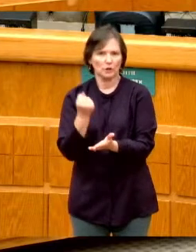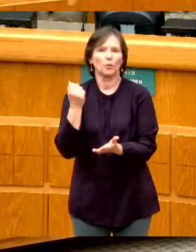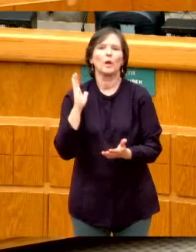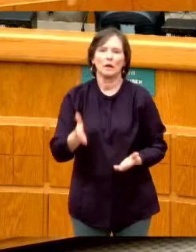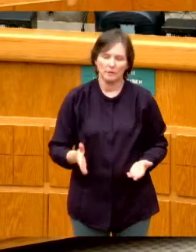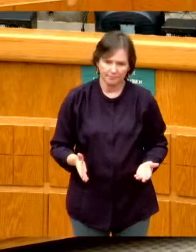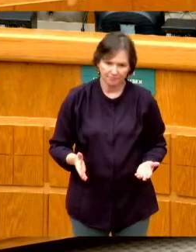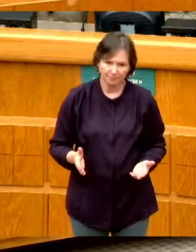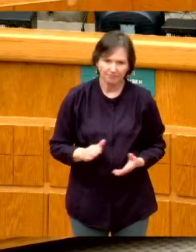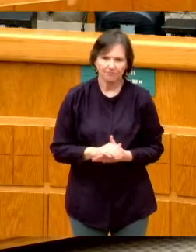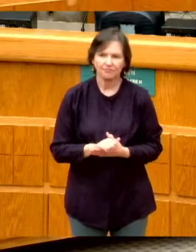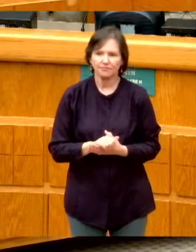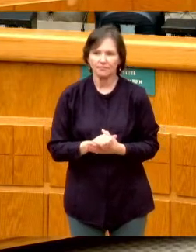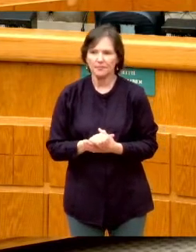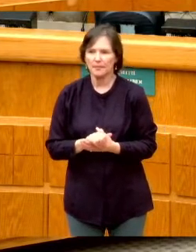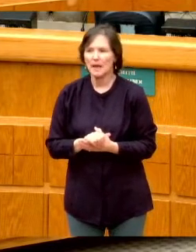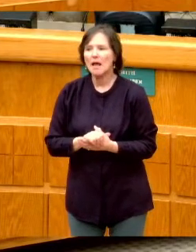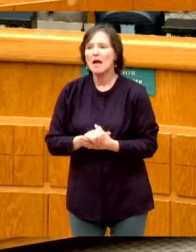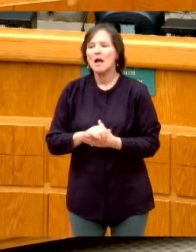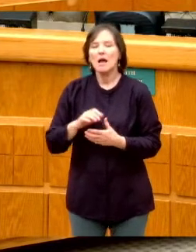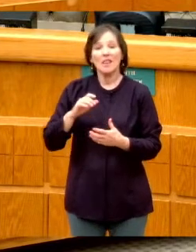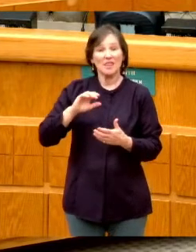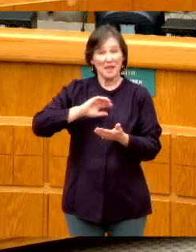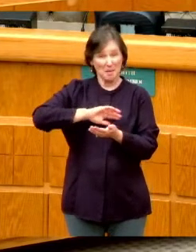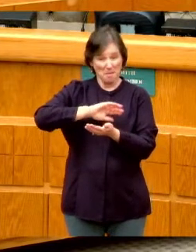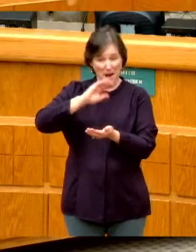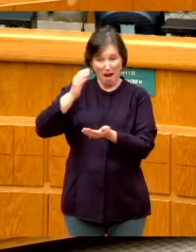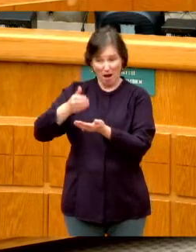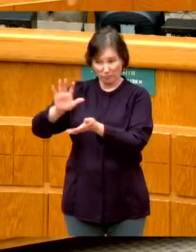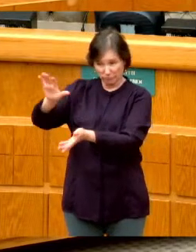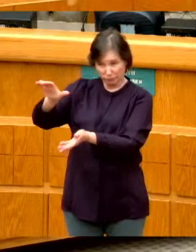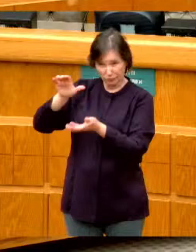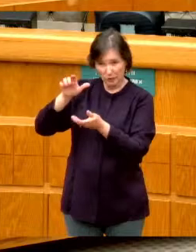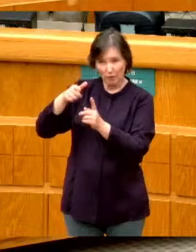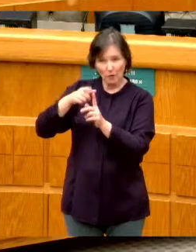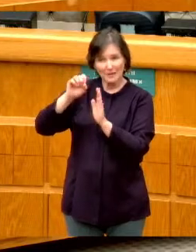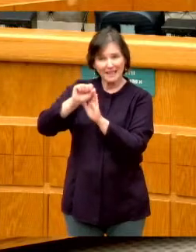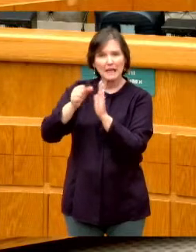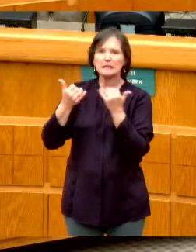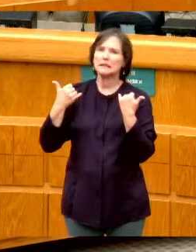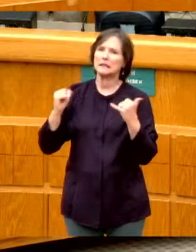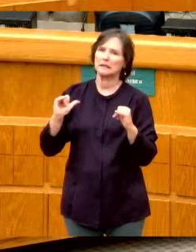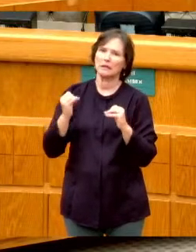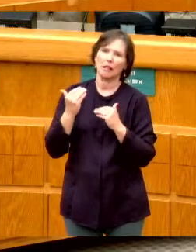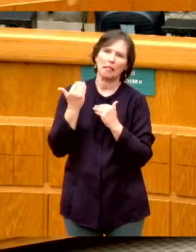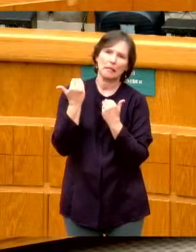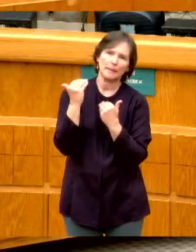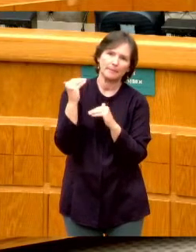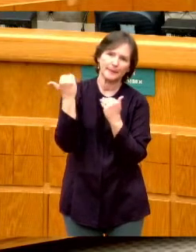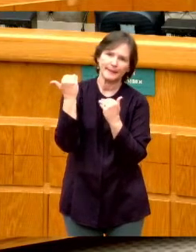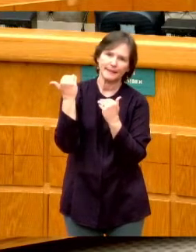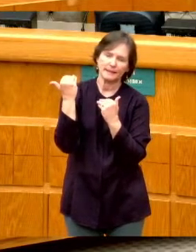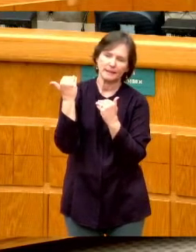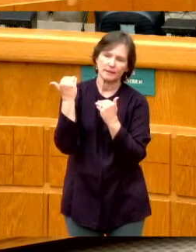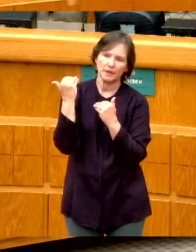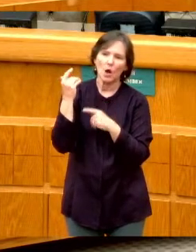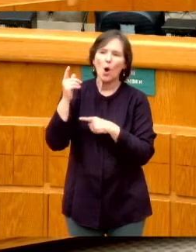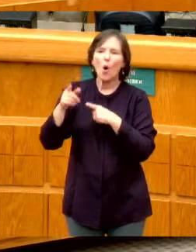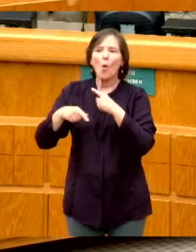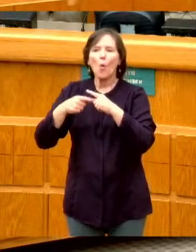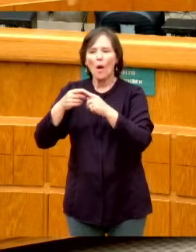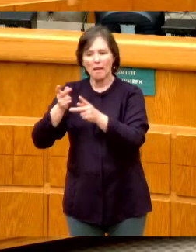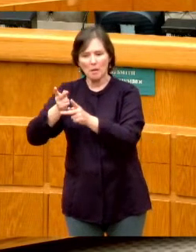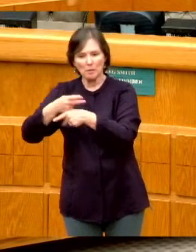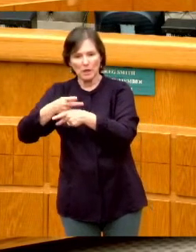judge mentioned, the amount of vaccine available is still very limited. Once the production of the vaccine meets the